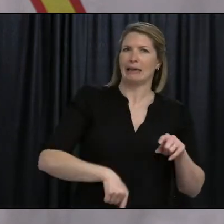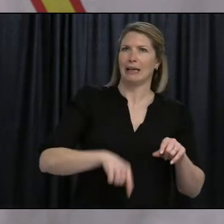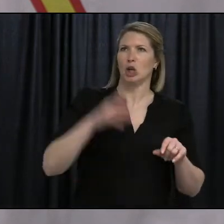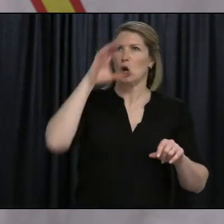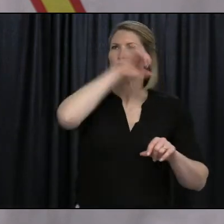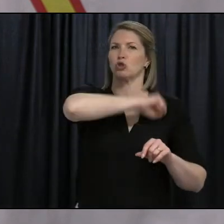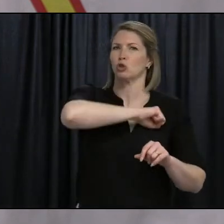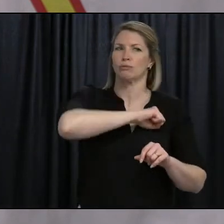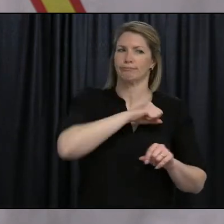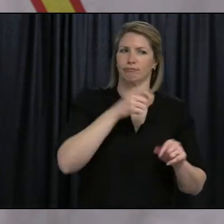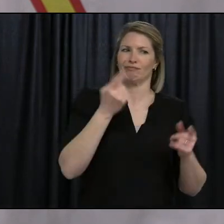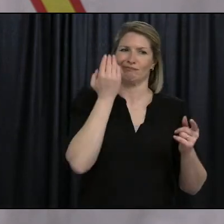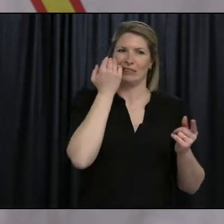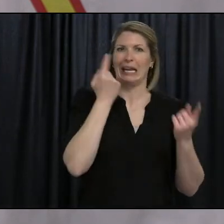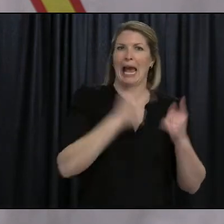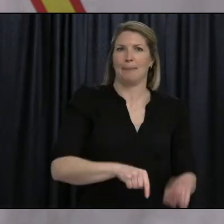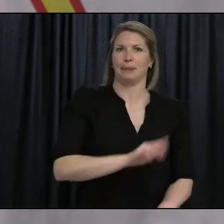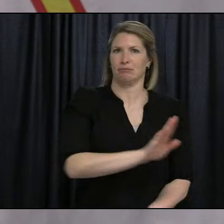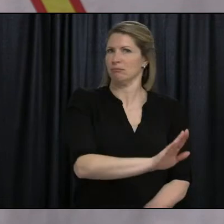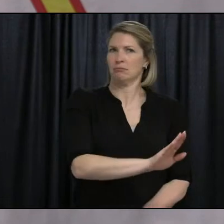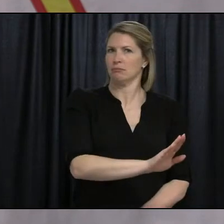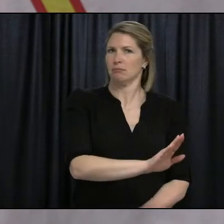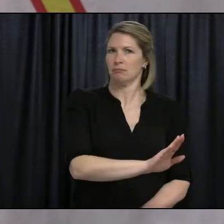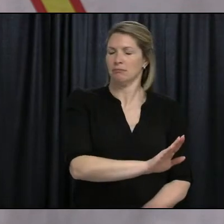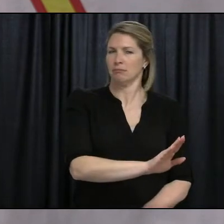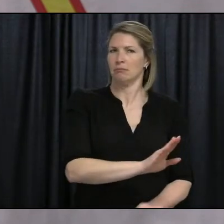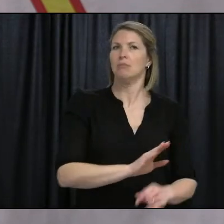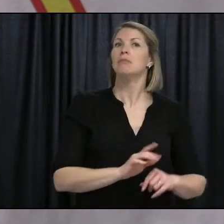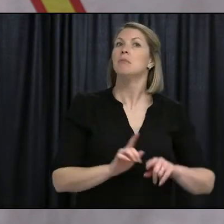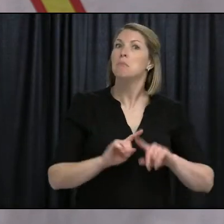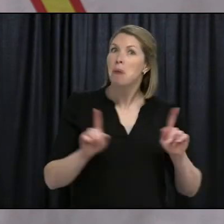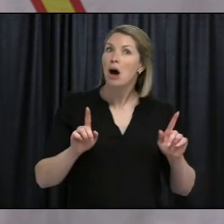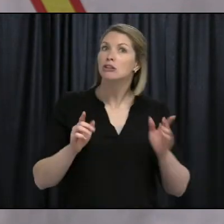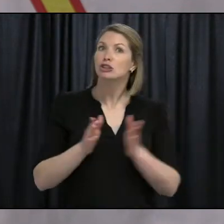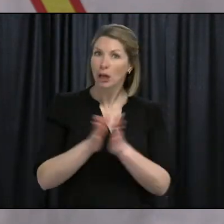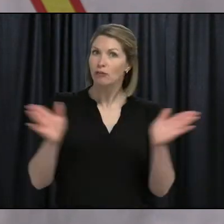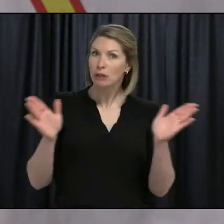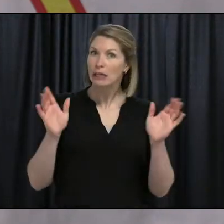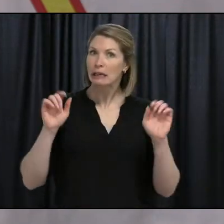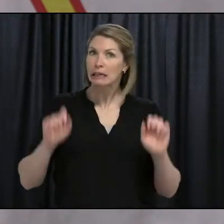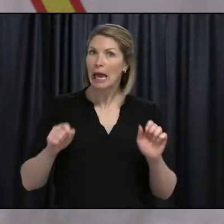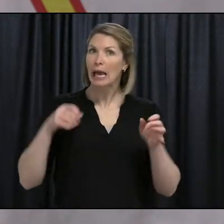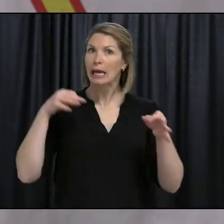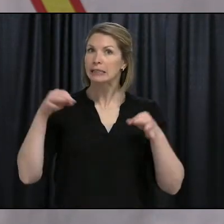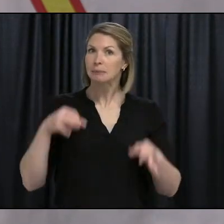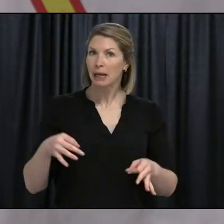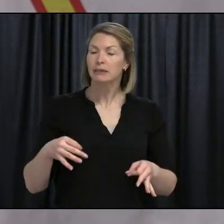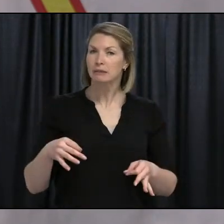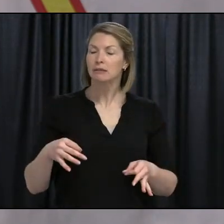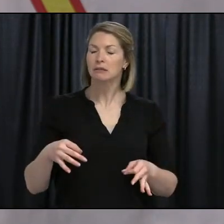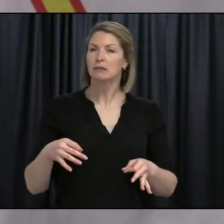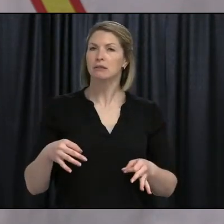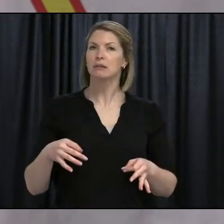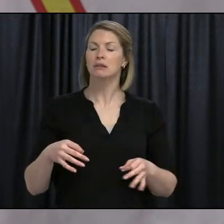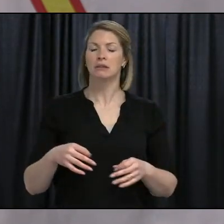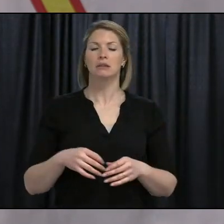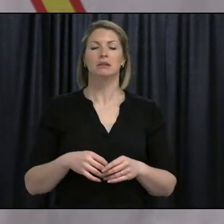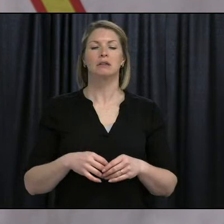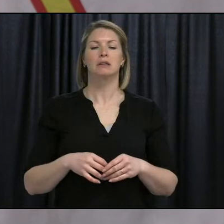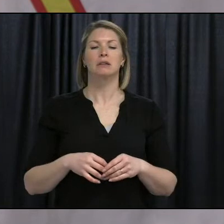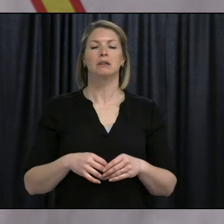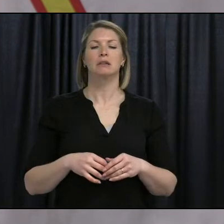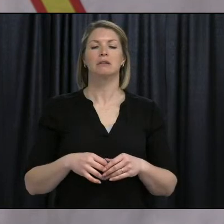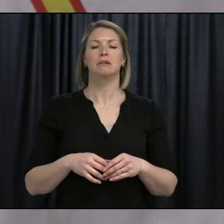say that that is indeed the case in this situation. But what I can do is speak more generally and say